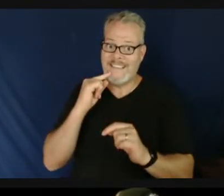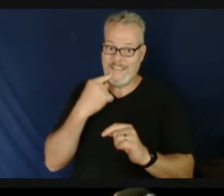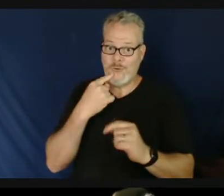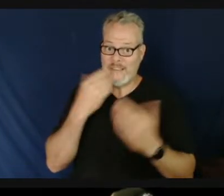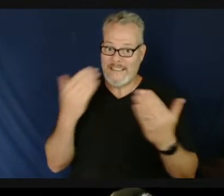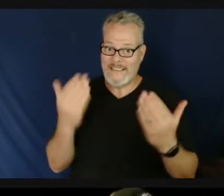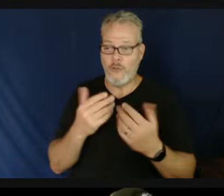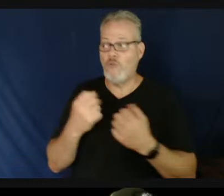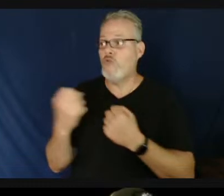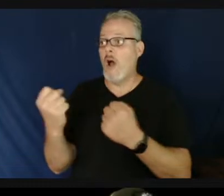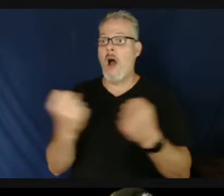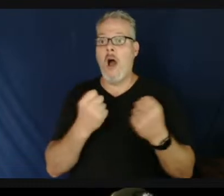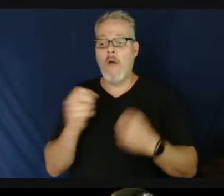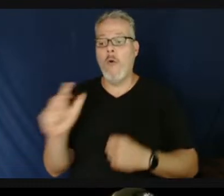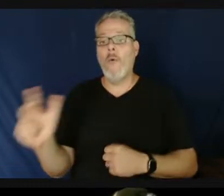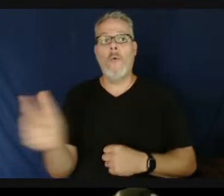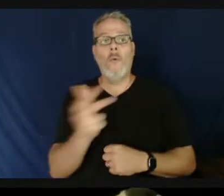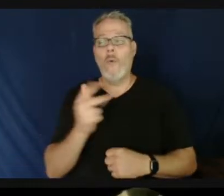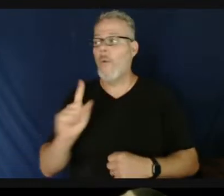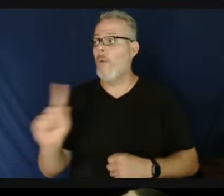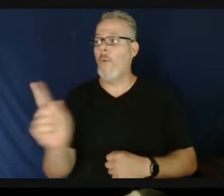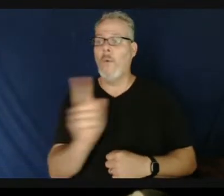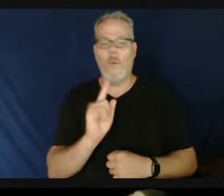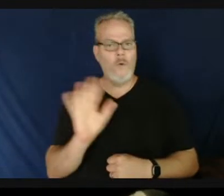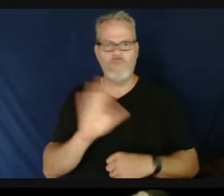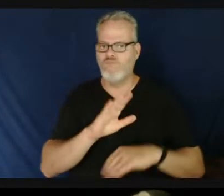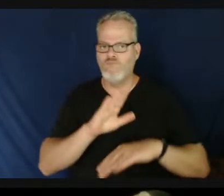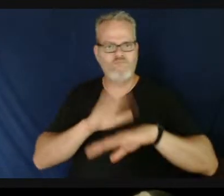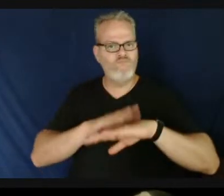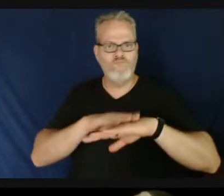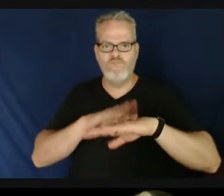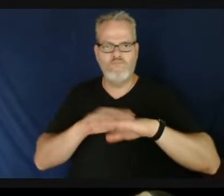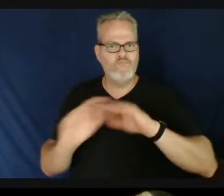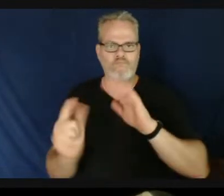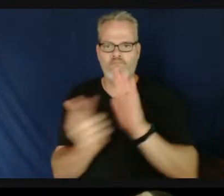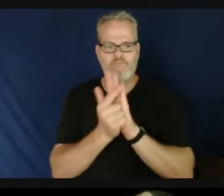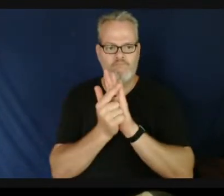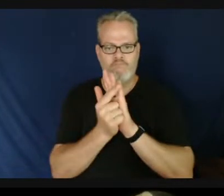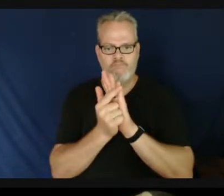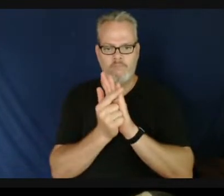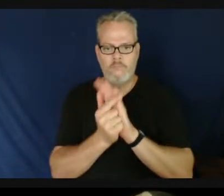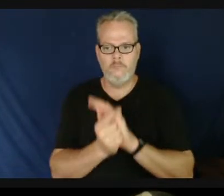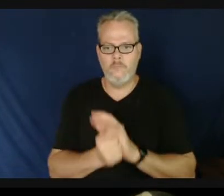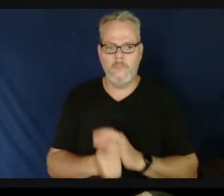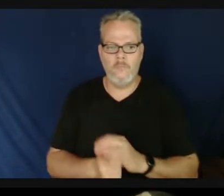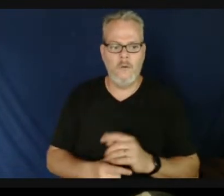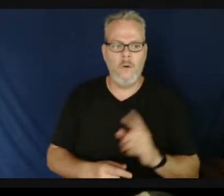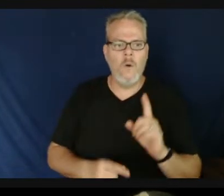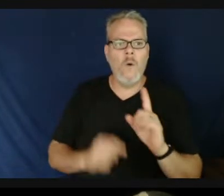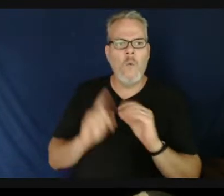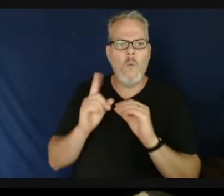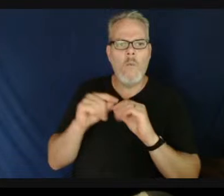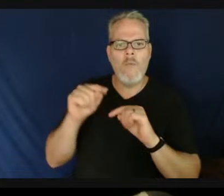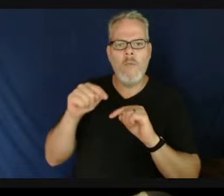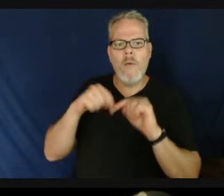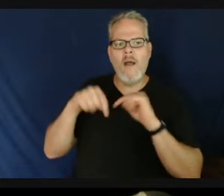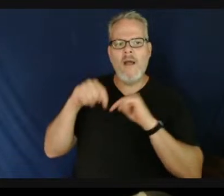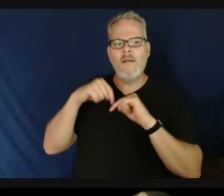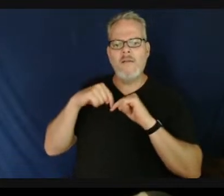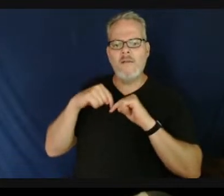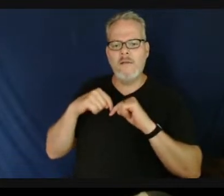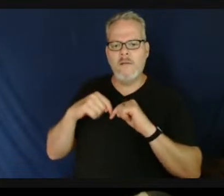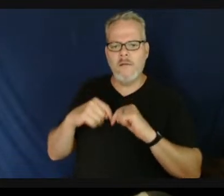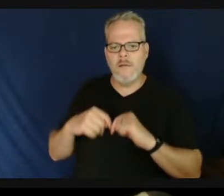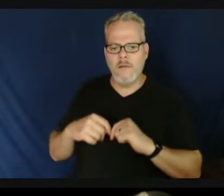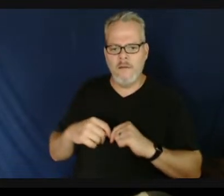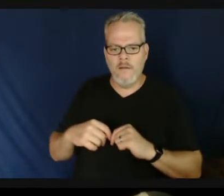is prohibited. So pay attention. And Here just is one that's out there, right there. Go back one. Yep.